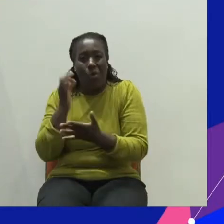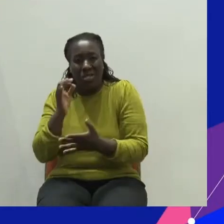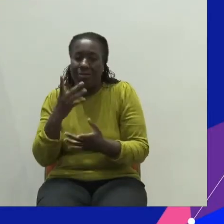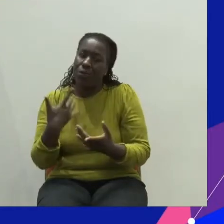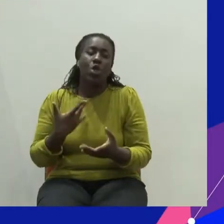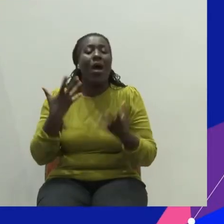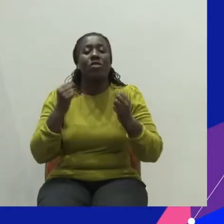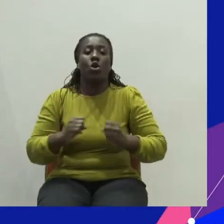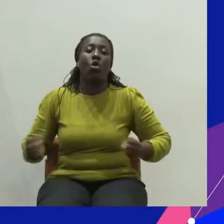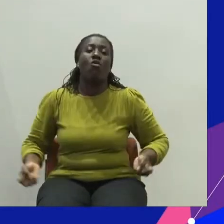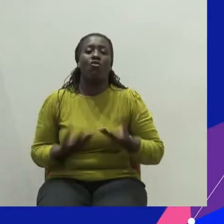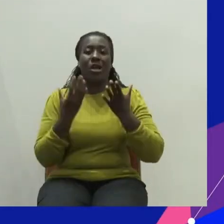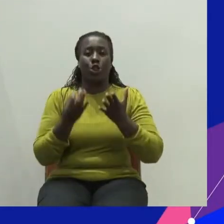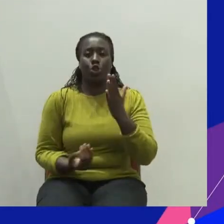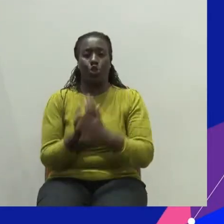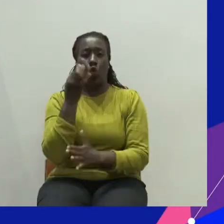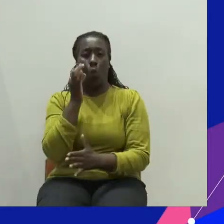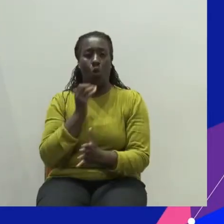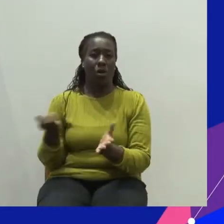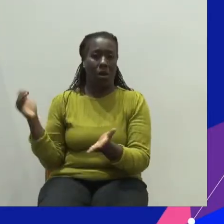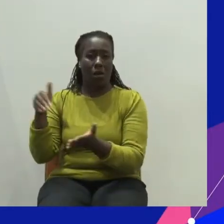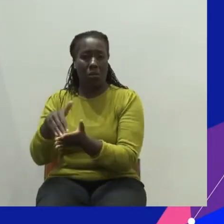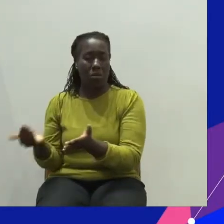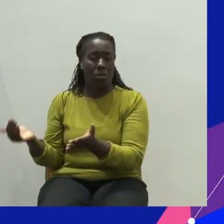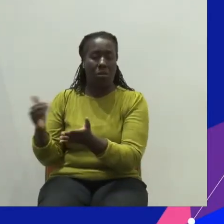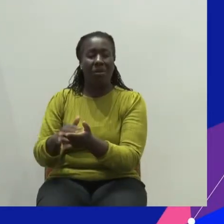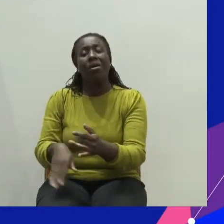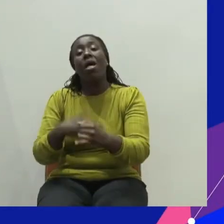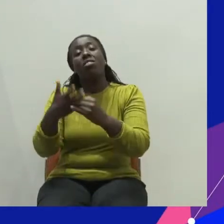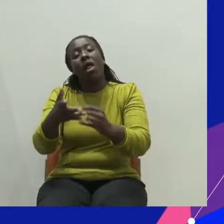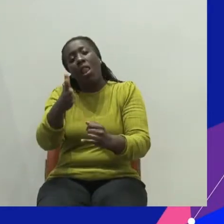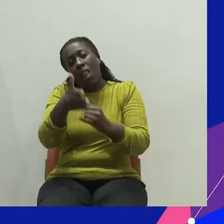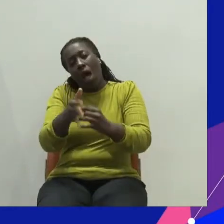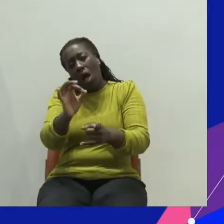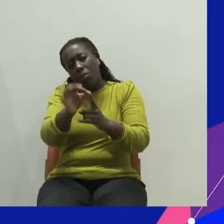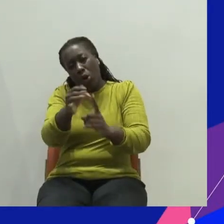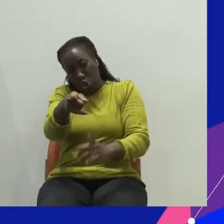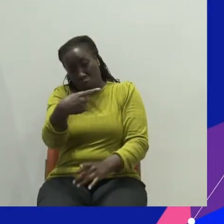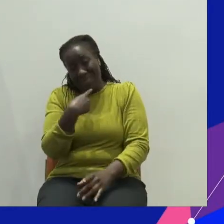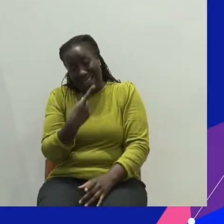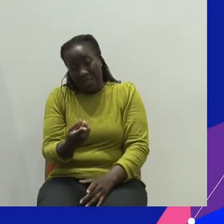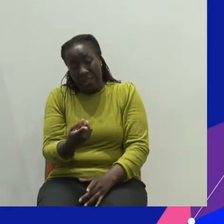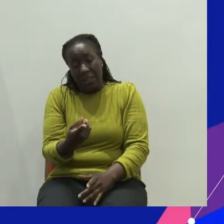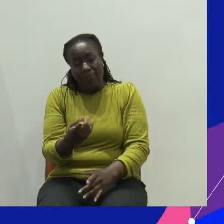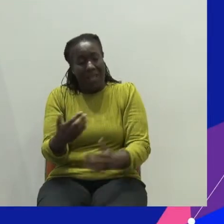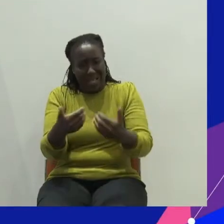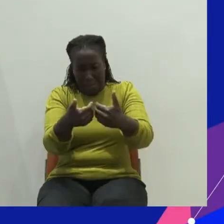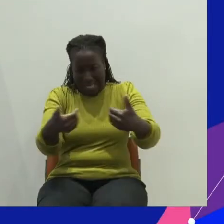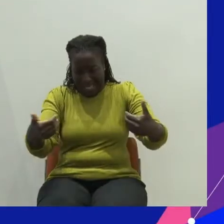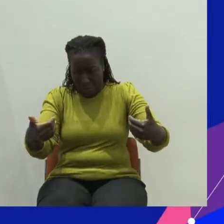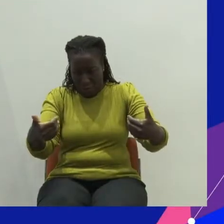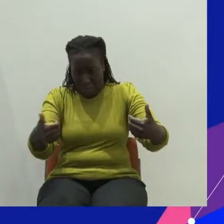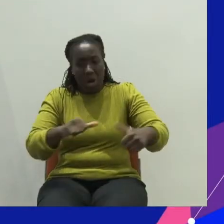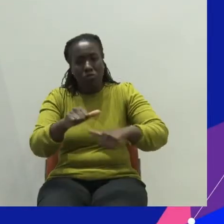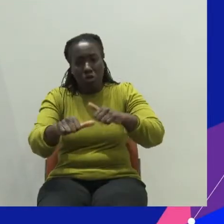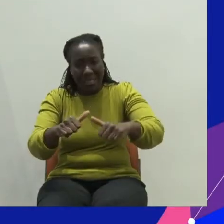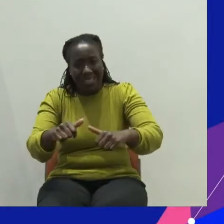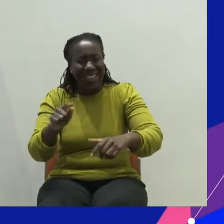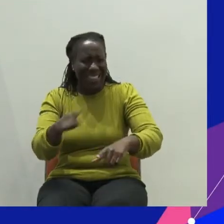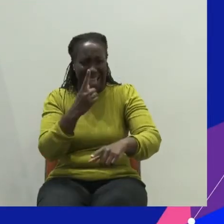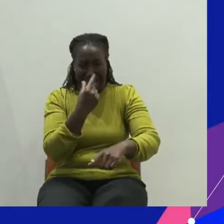fresh water in. The last point, because you made a comment about the separations processes and potential.